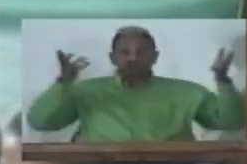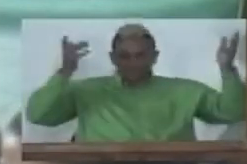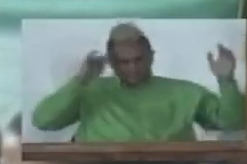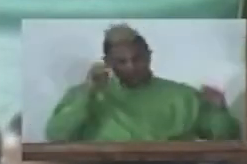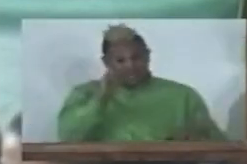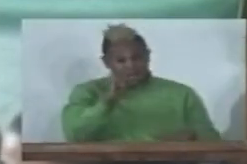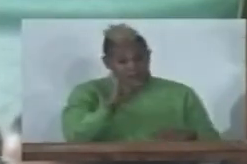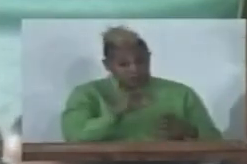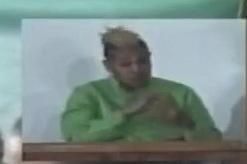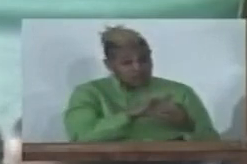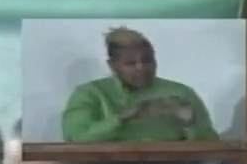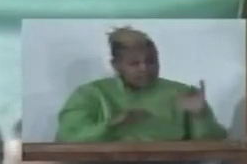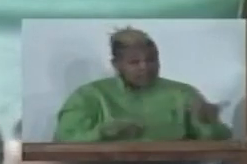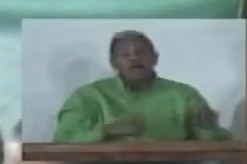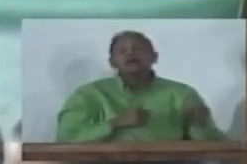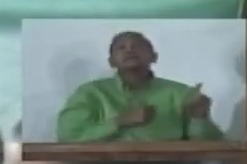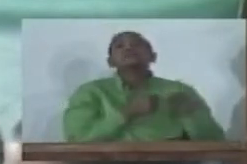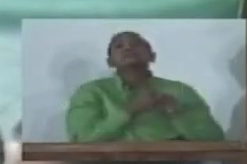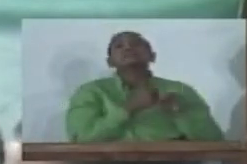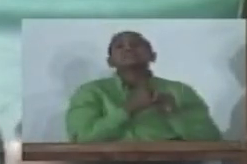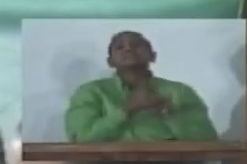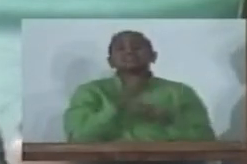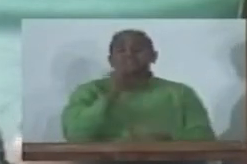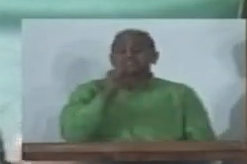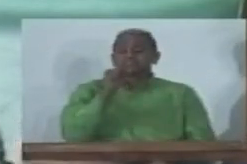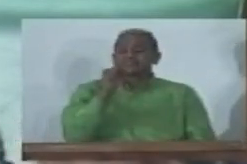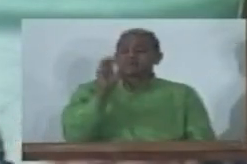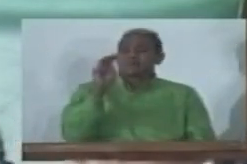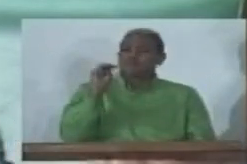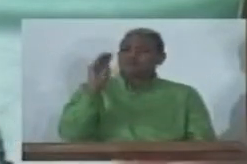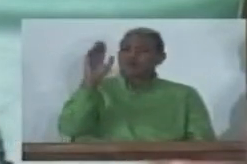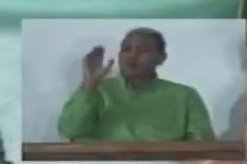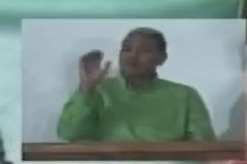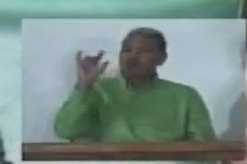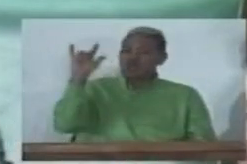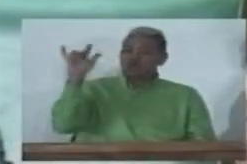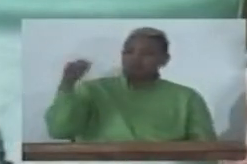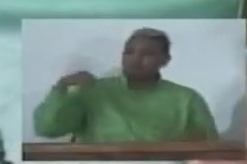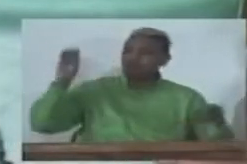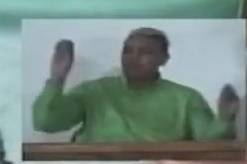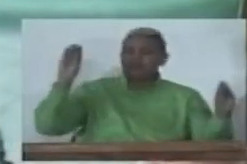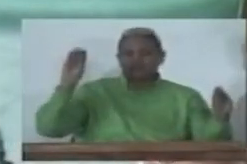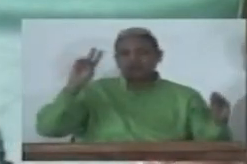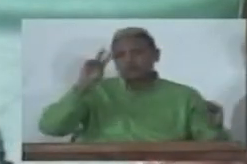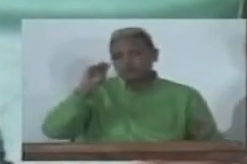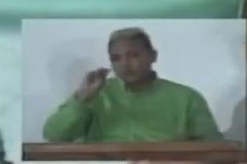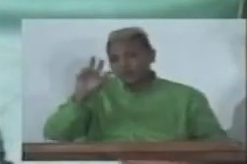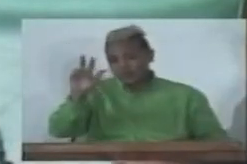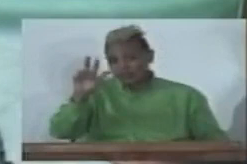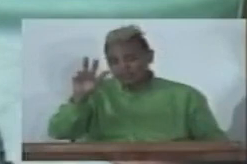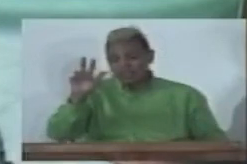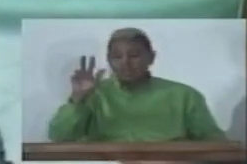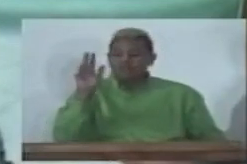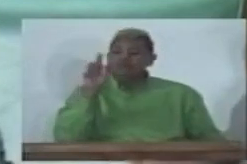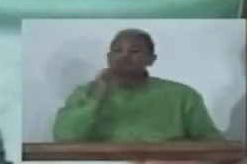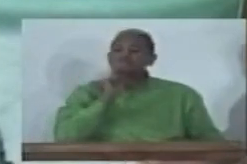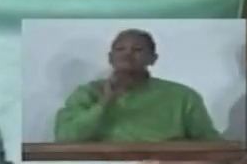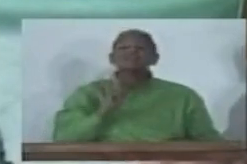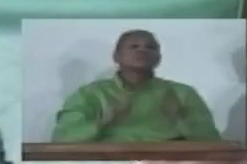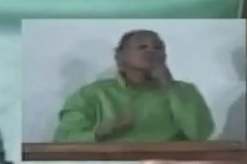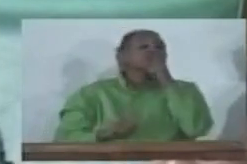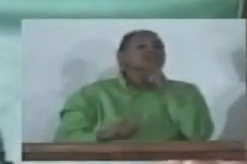that end, the Sangster International Airport was privatized in 2003. The